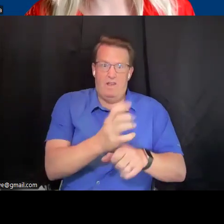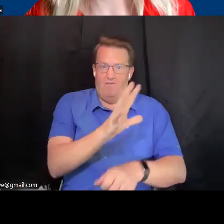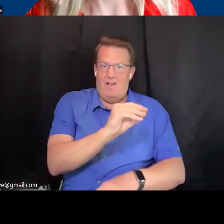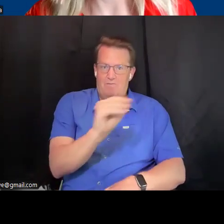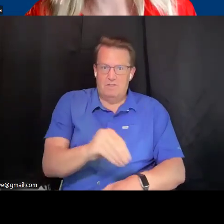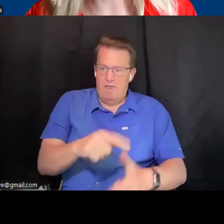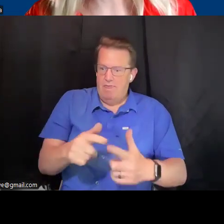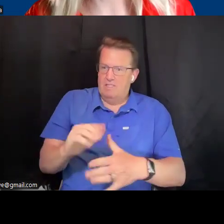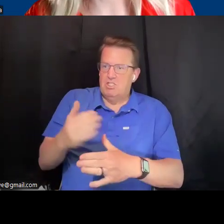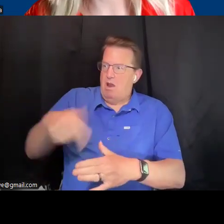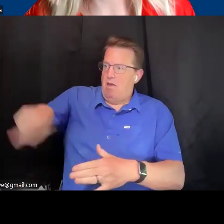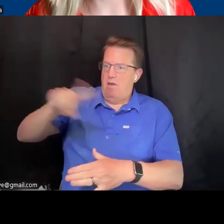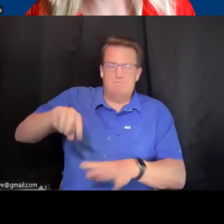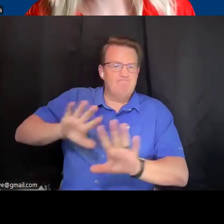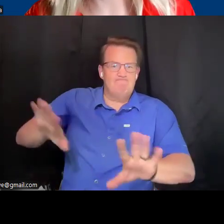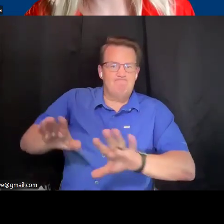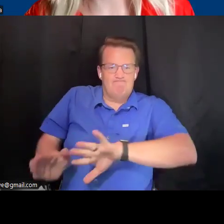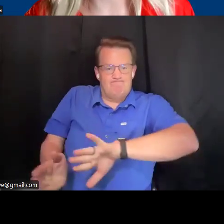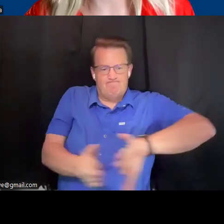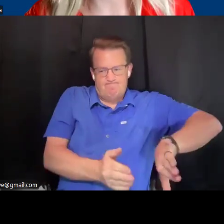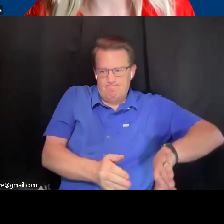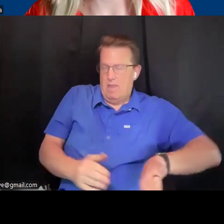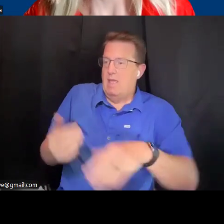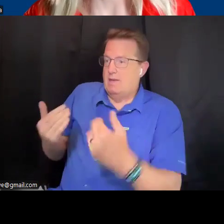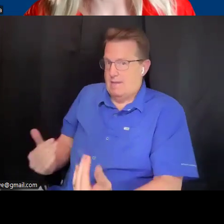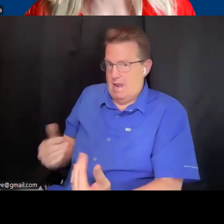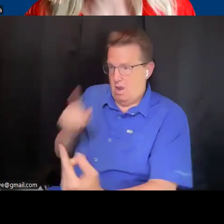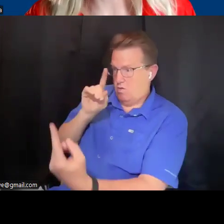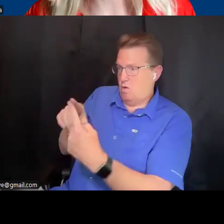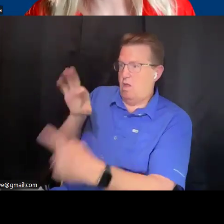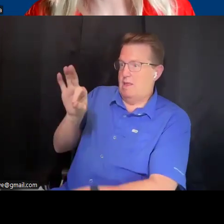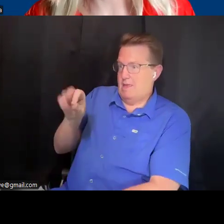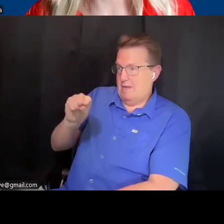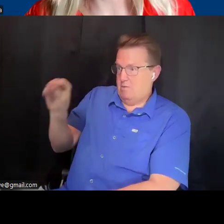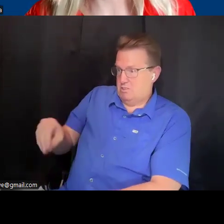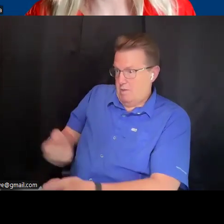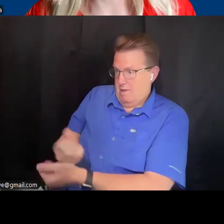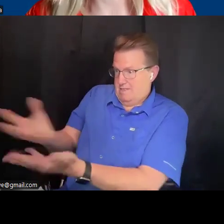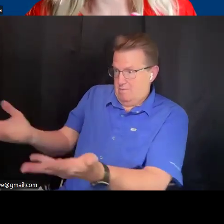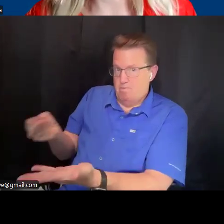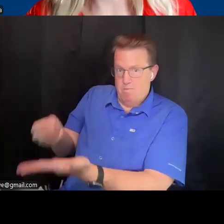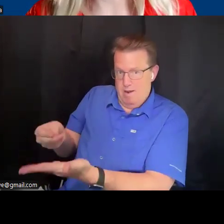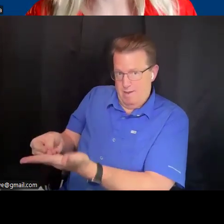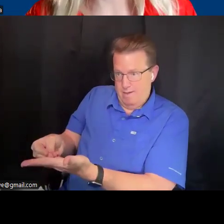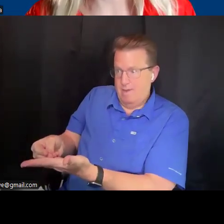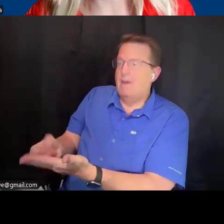rest. And we're moving towards, if you spent 90%, you are qualified for what is unspent across the